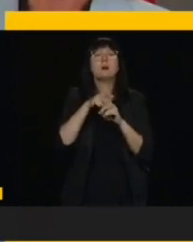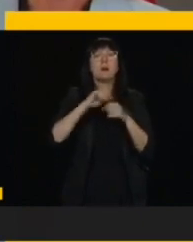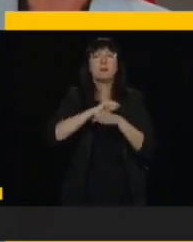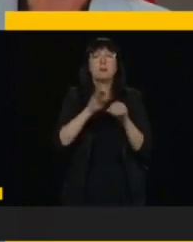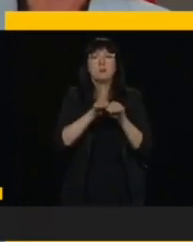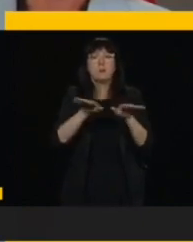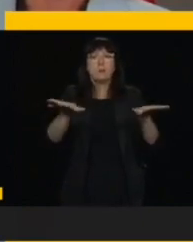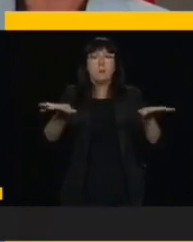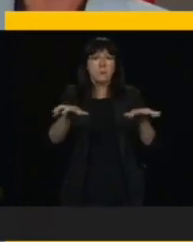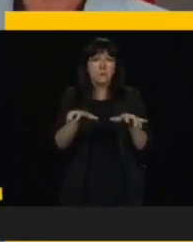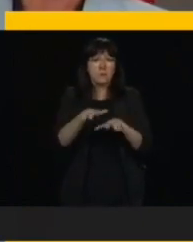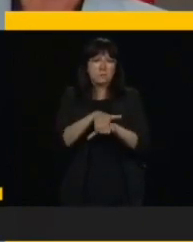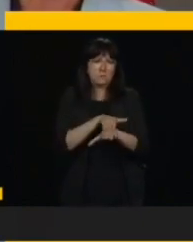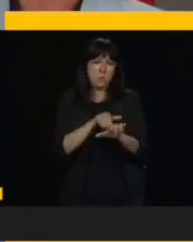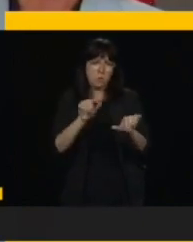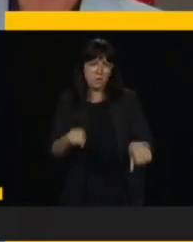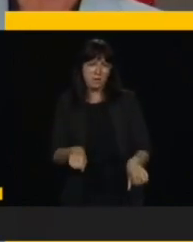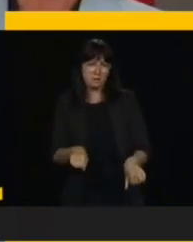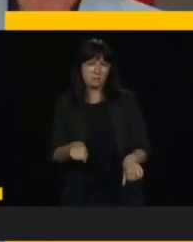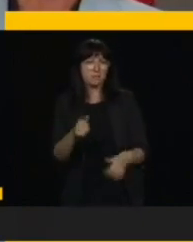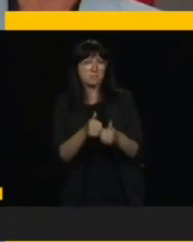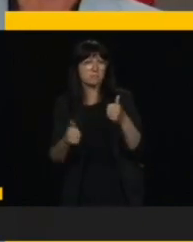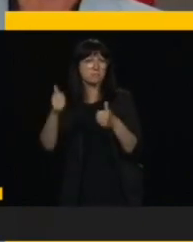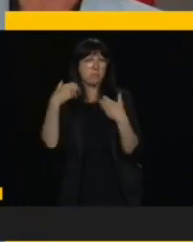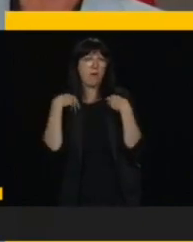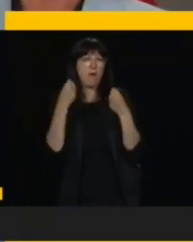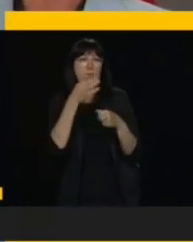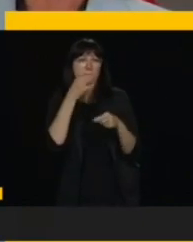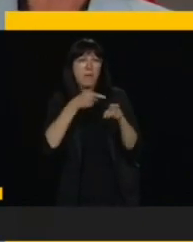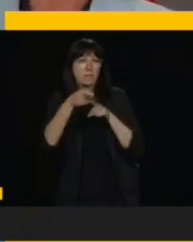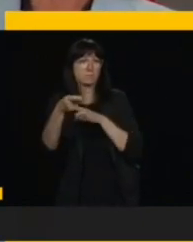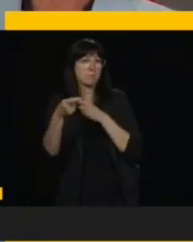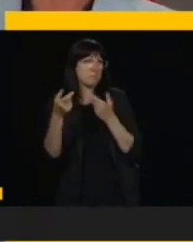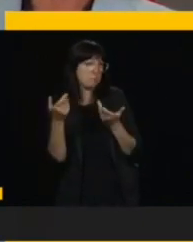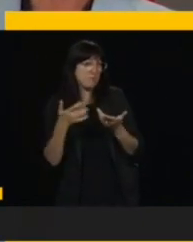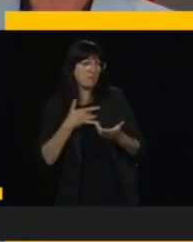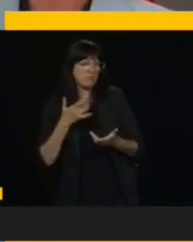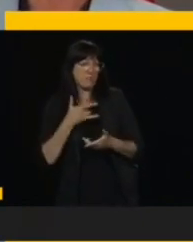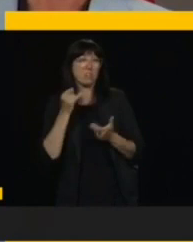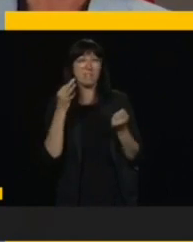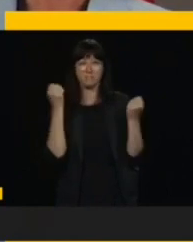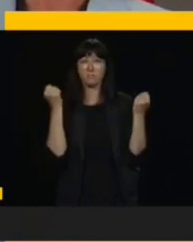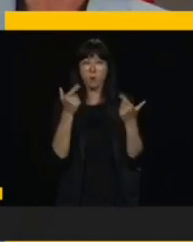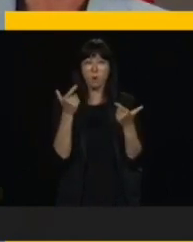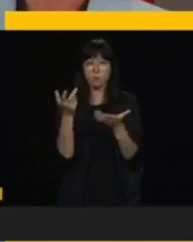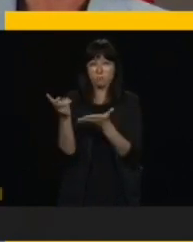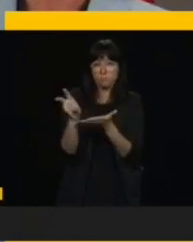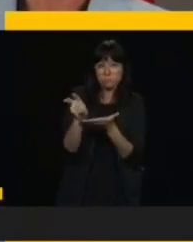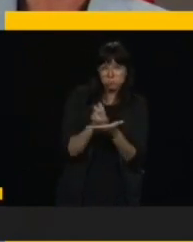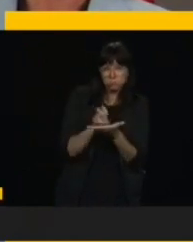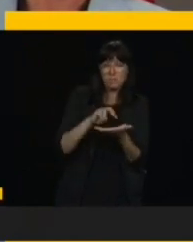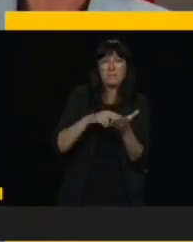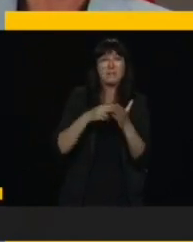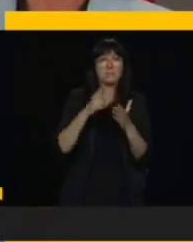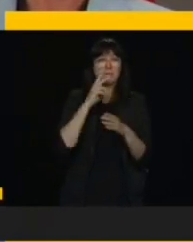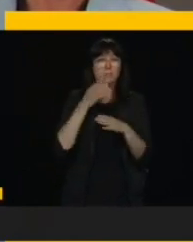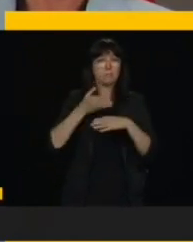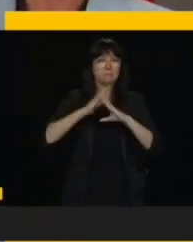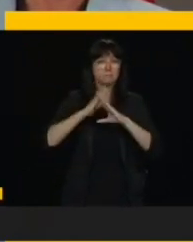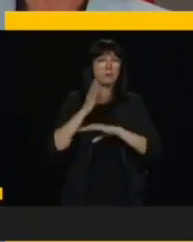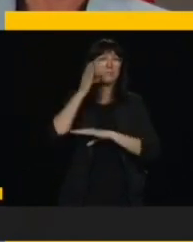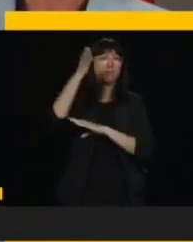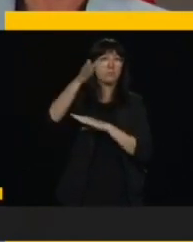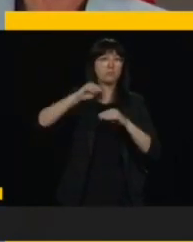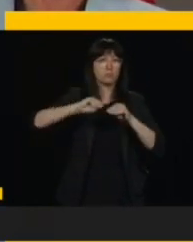In fact, health experts say that if enough people sign up, this app can help prevent future outbreaks of COVID-19